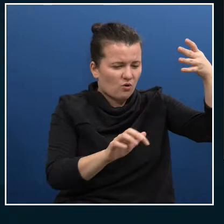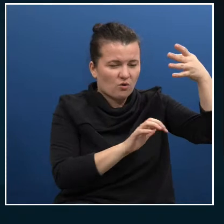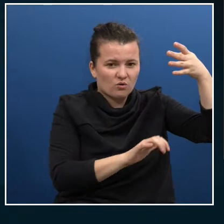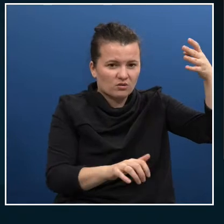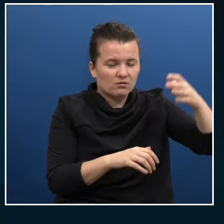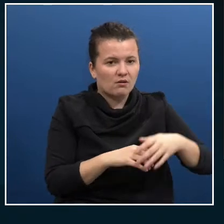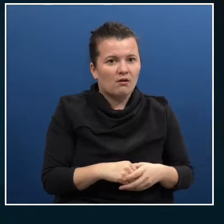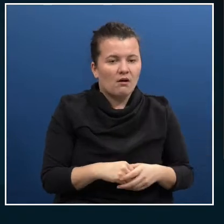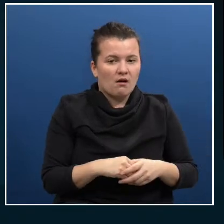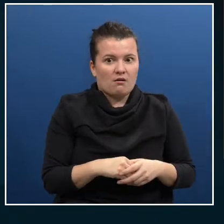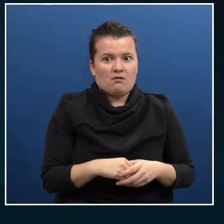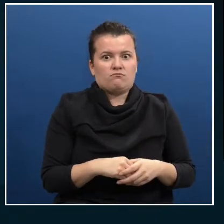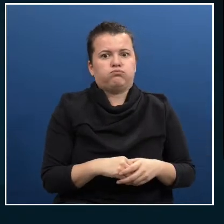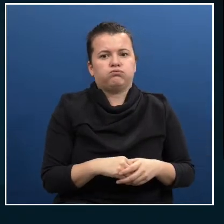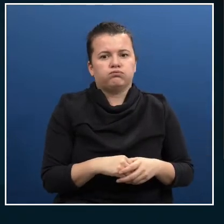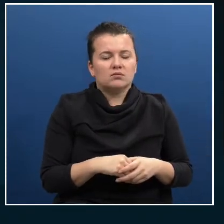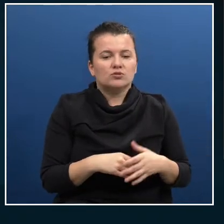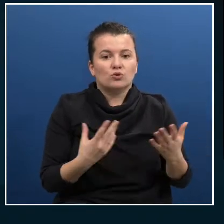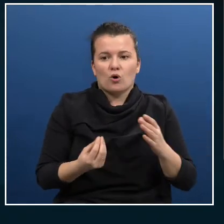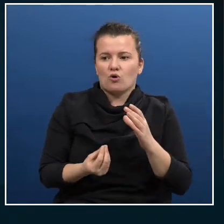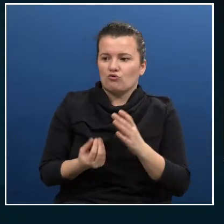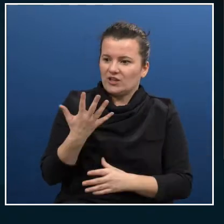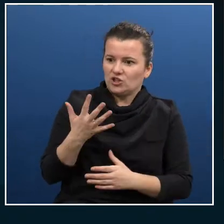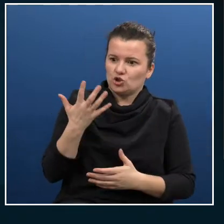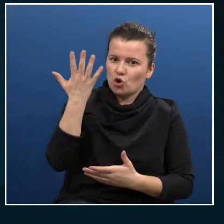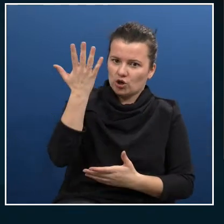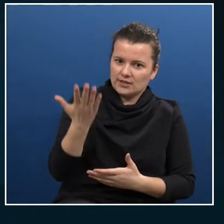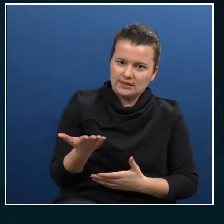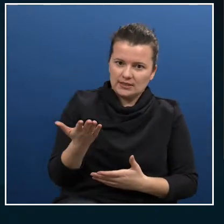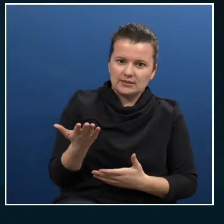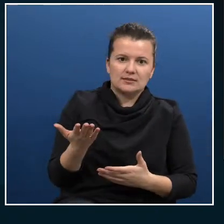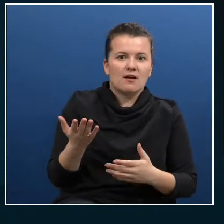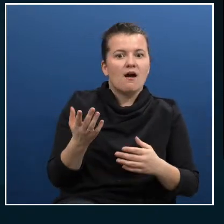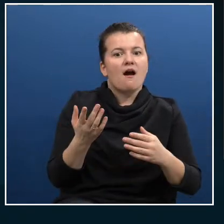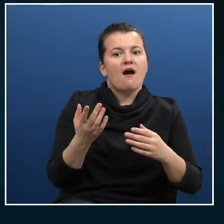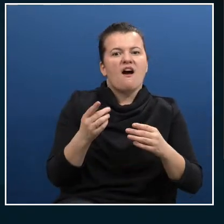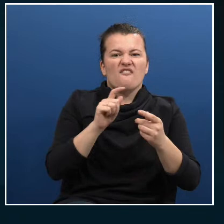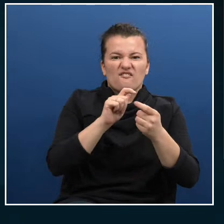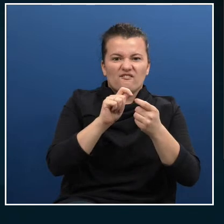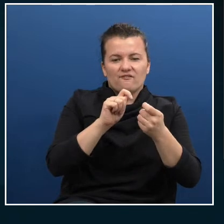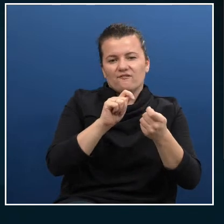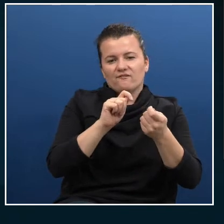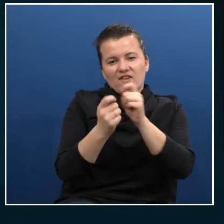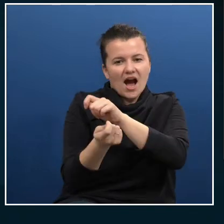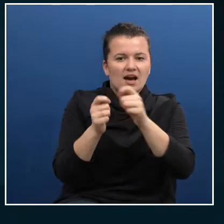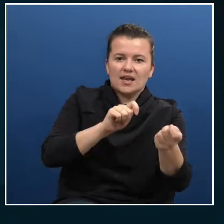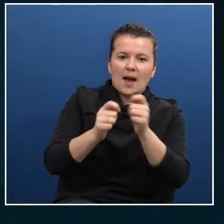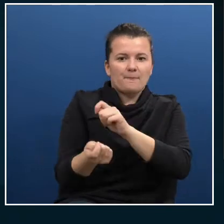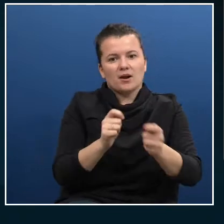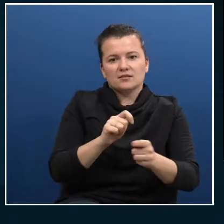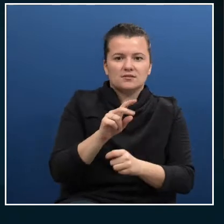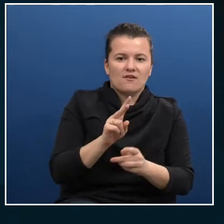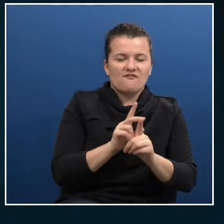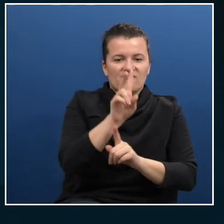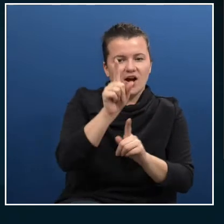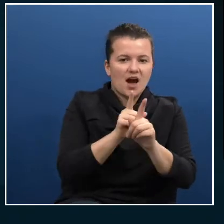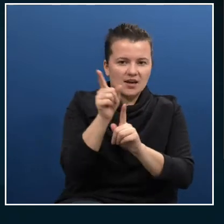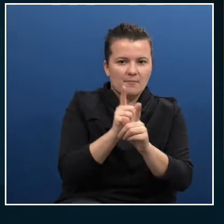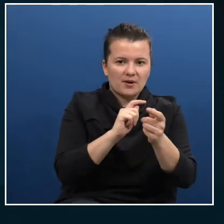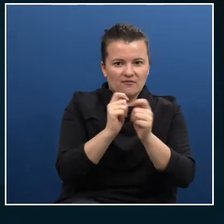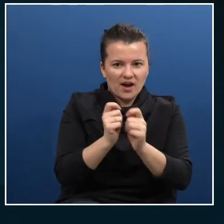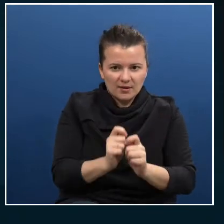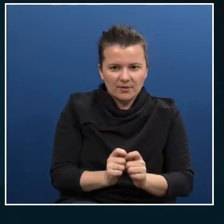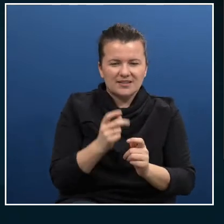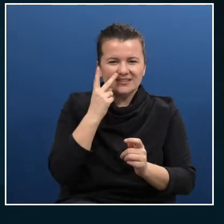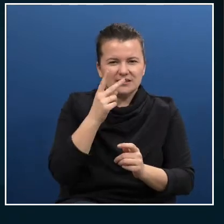forth between the resources section, the variables and the parameters to figure out what the exact values were of some of